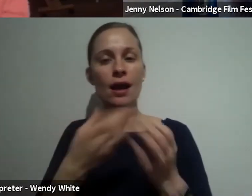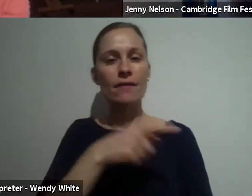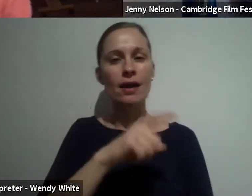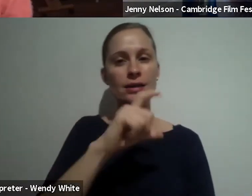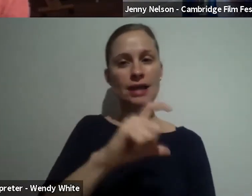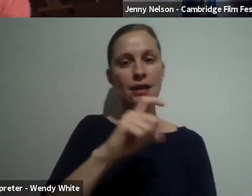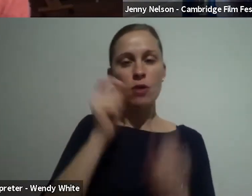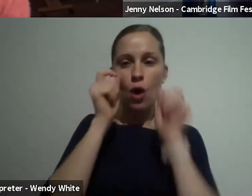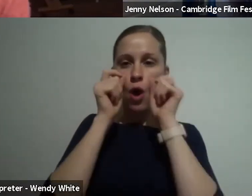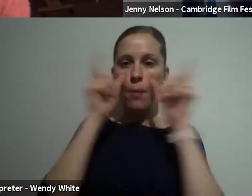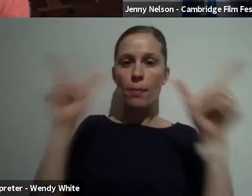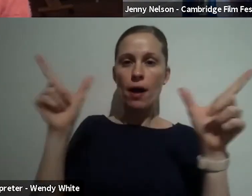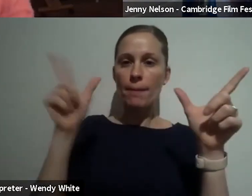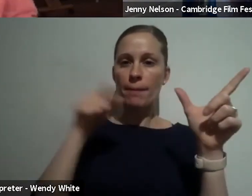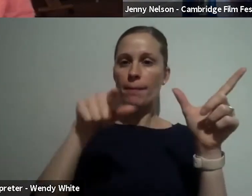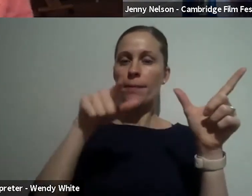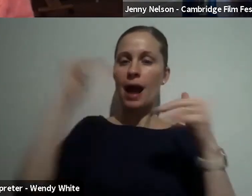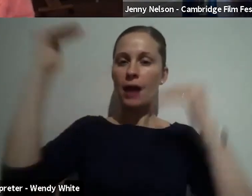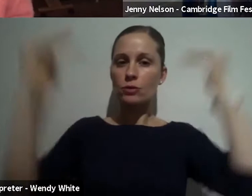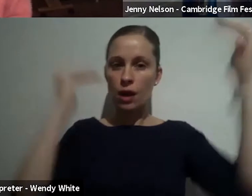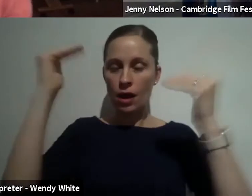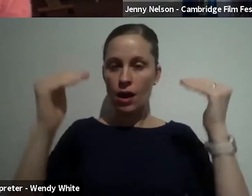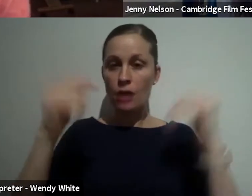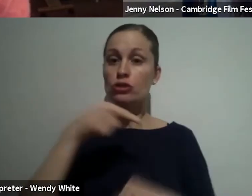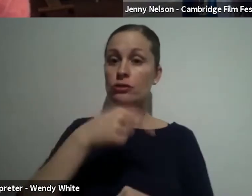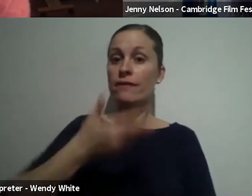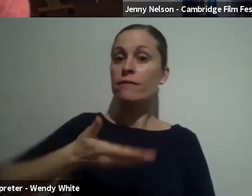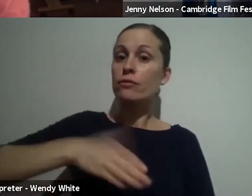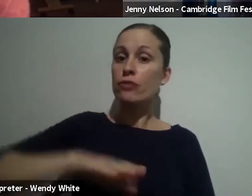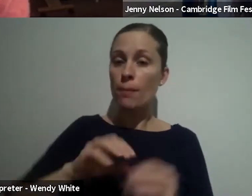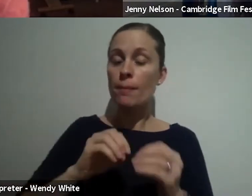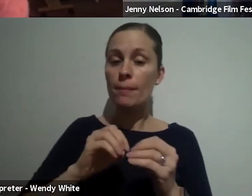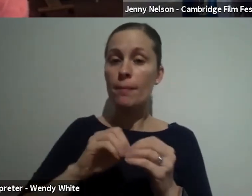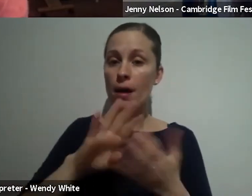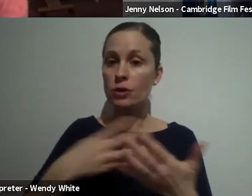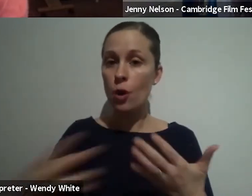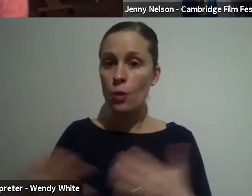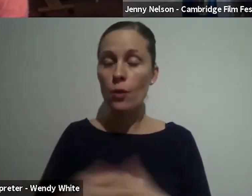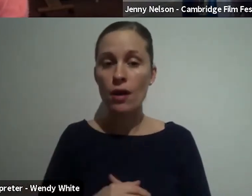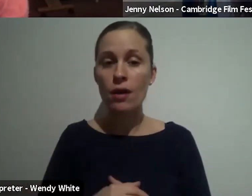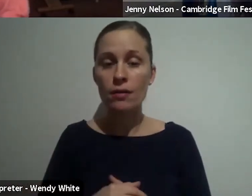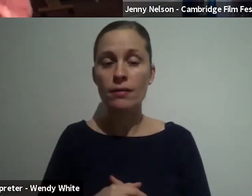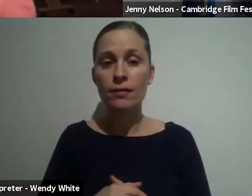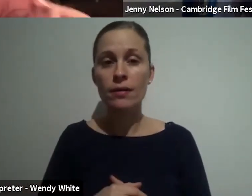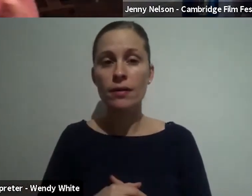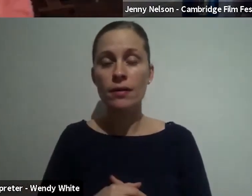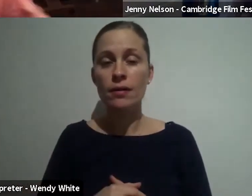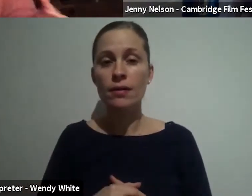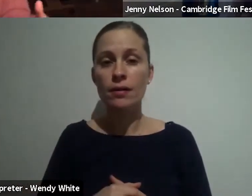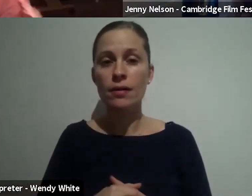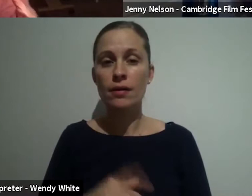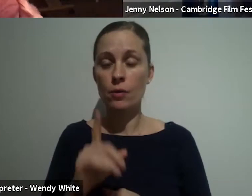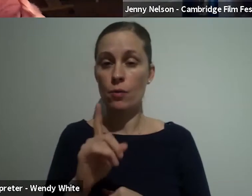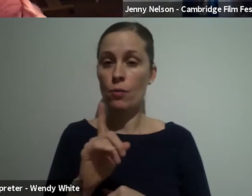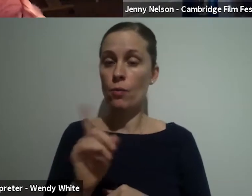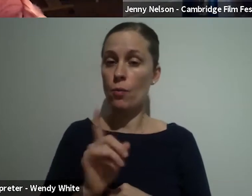adulthood. She comes from Barcelona, and this is not, I mean, what I wanted to portray with